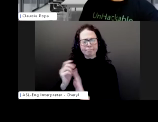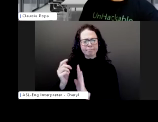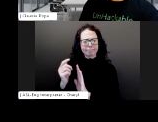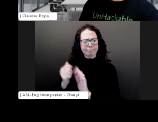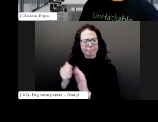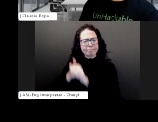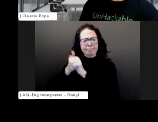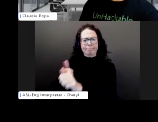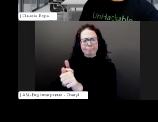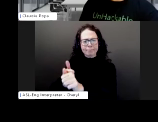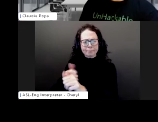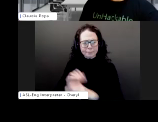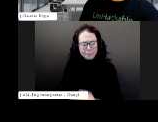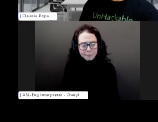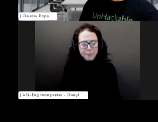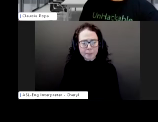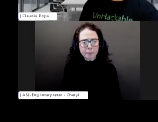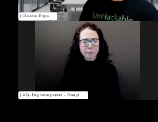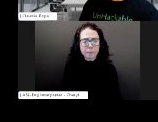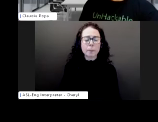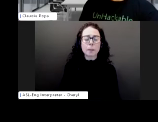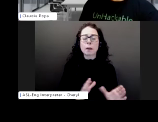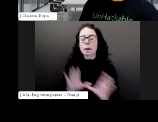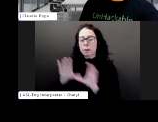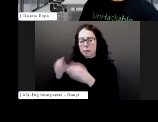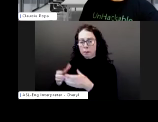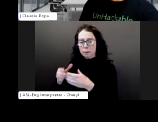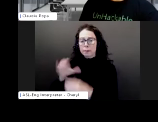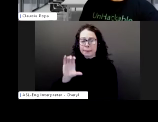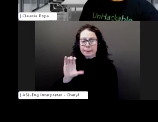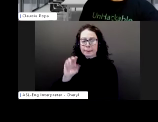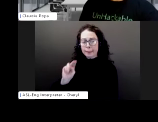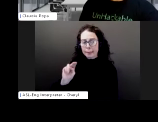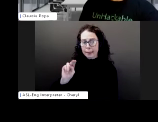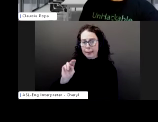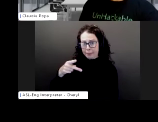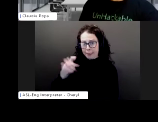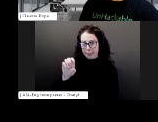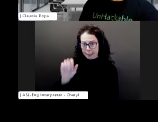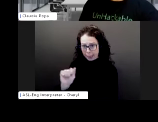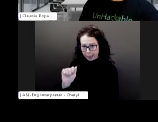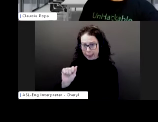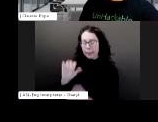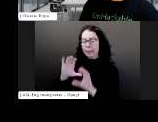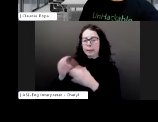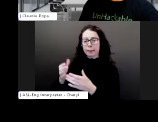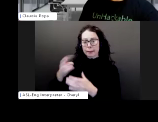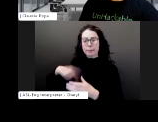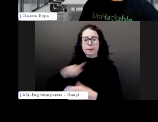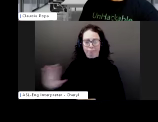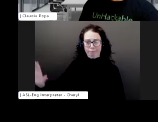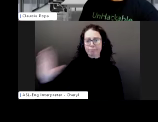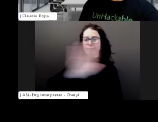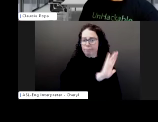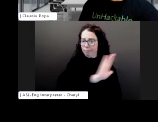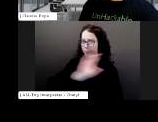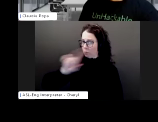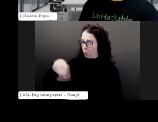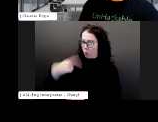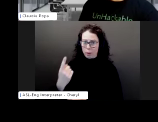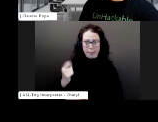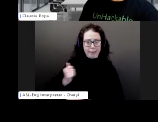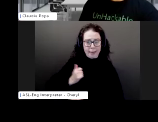And in the case of CNPEA, which is the Canadian network, we are the Pan-Canadian, the sole Pan-Canadian network